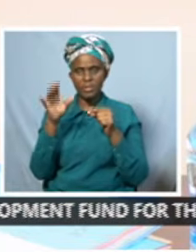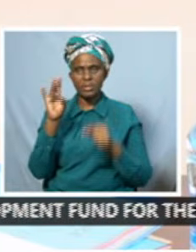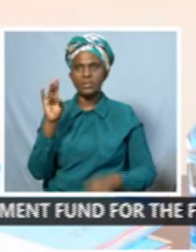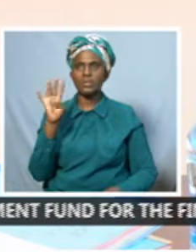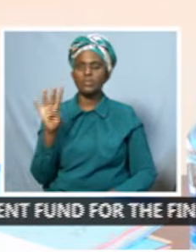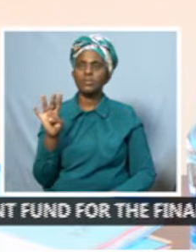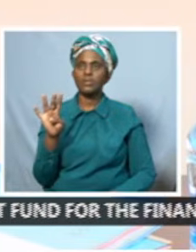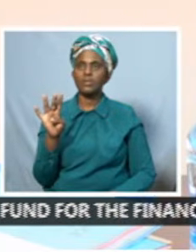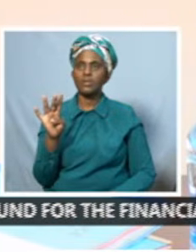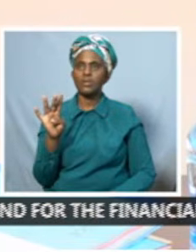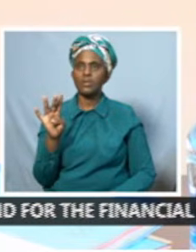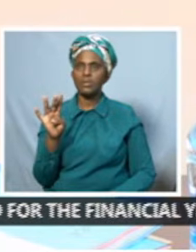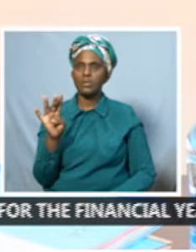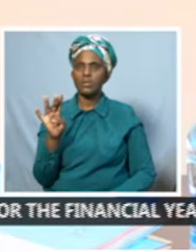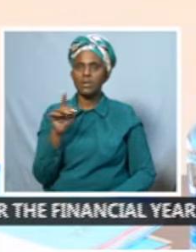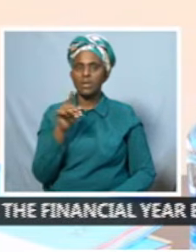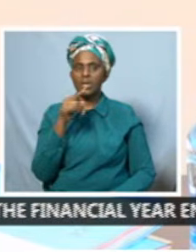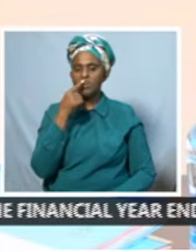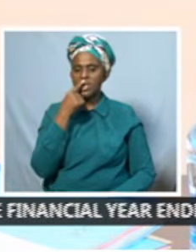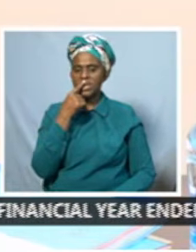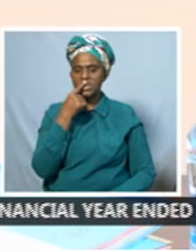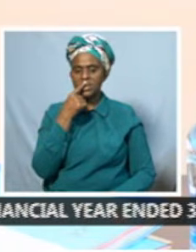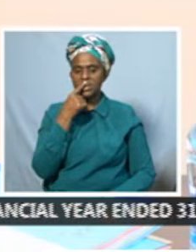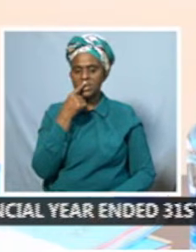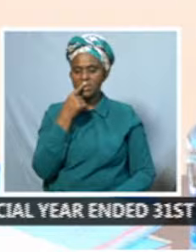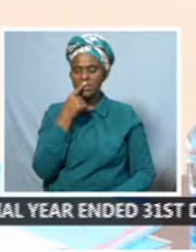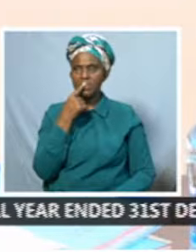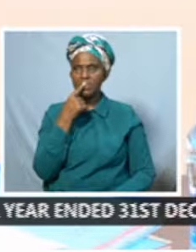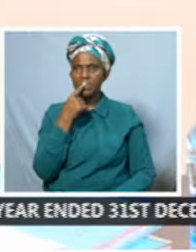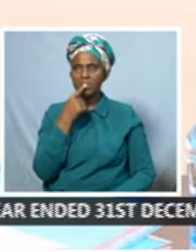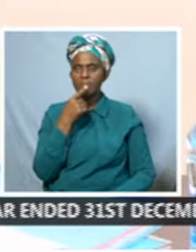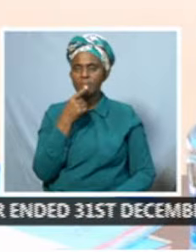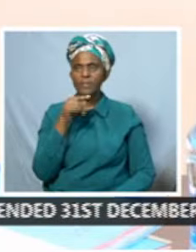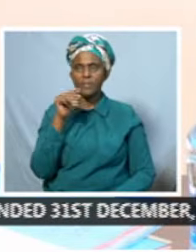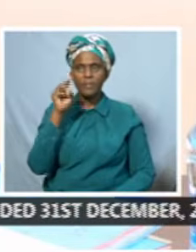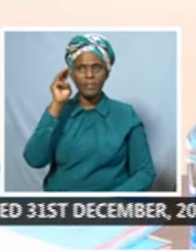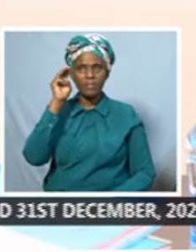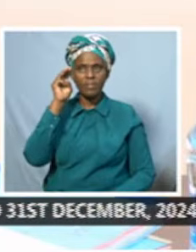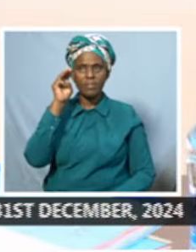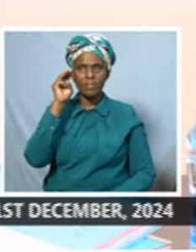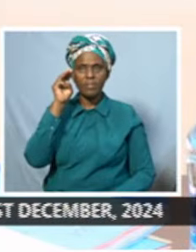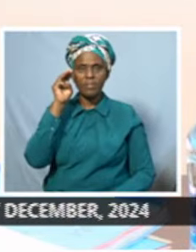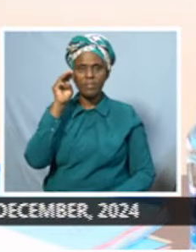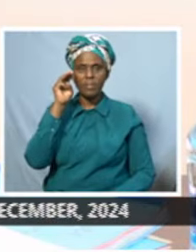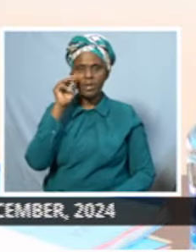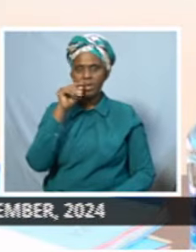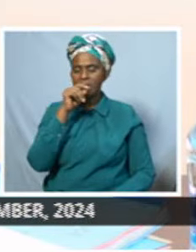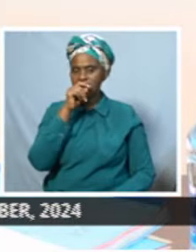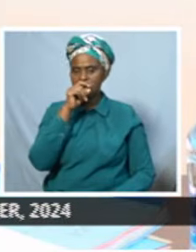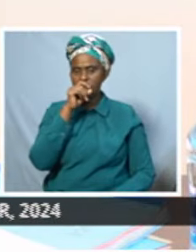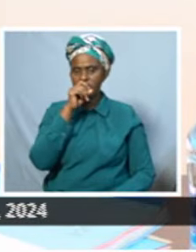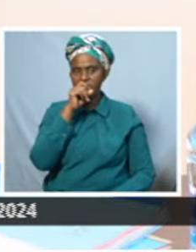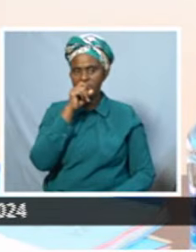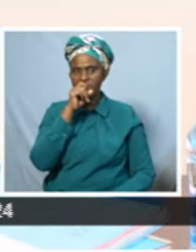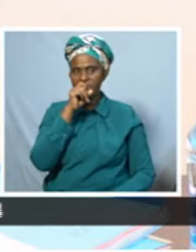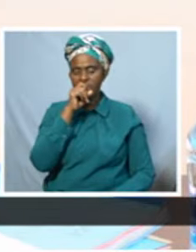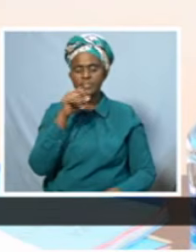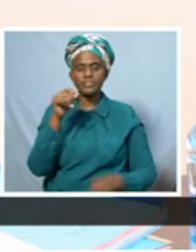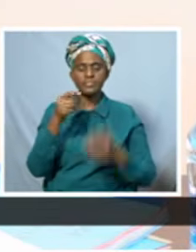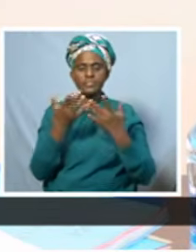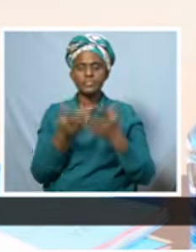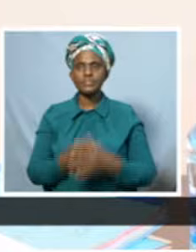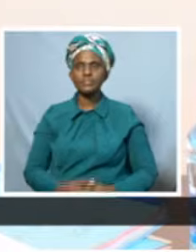MLGRD/101/22/74. Remedial measures. Management will endeavor to adhere to ministerial guidance and update records in a timely